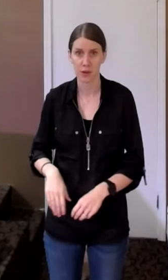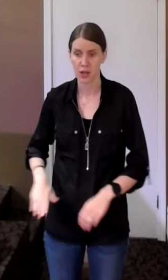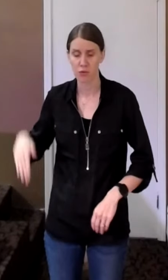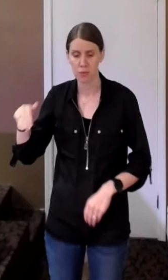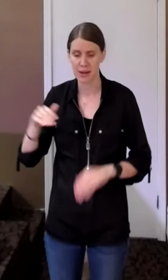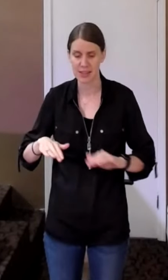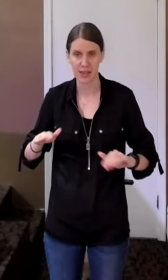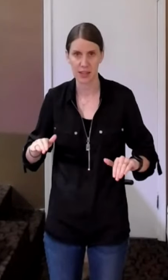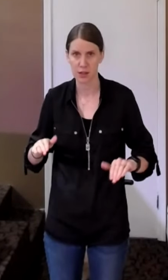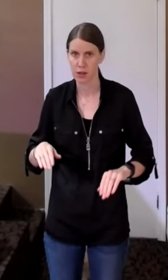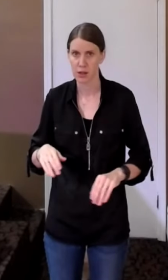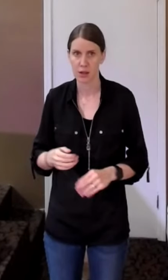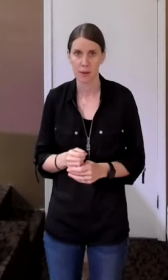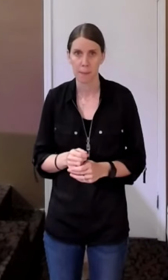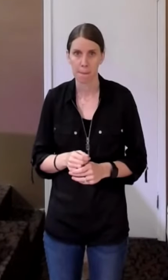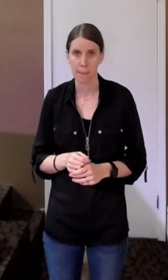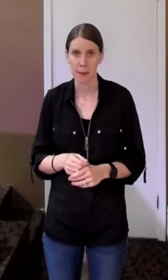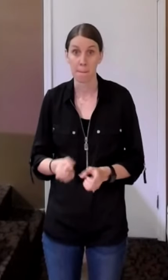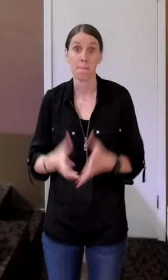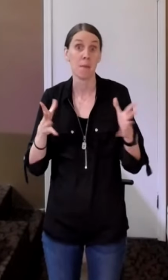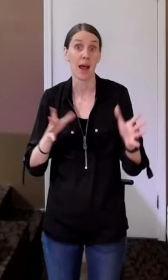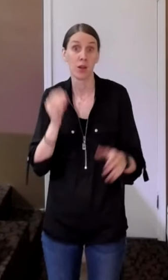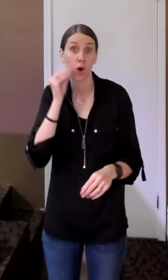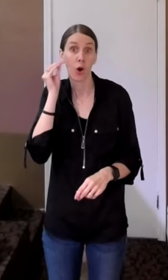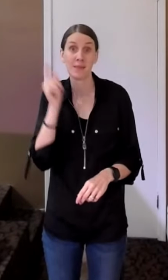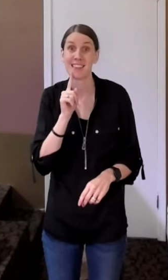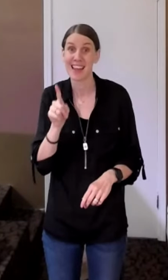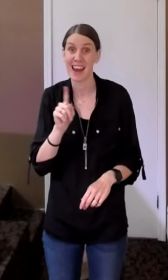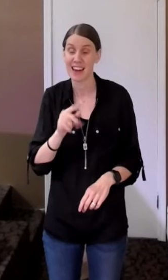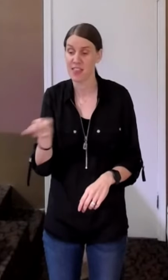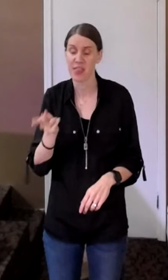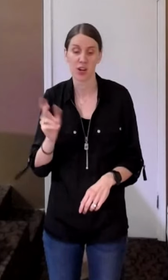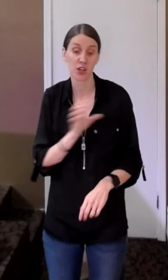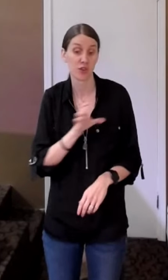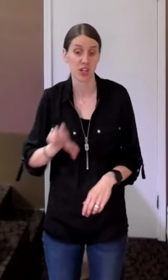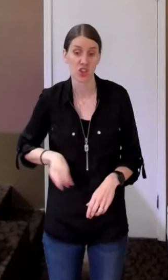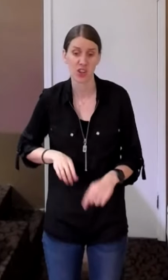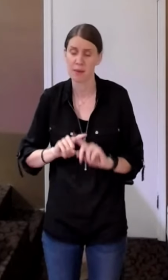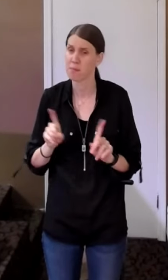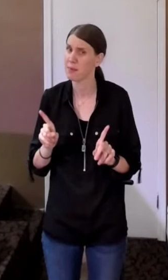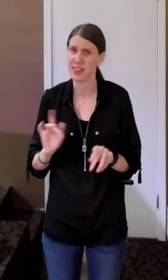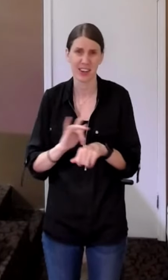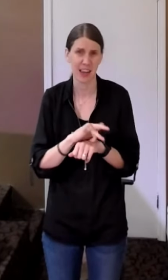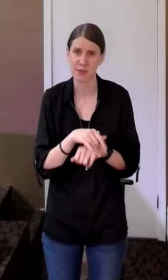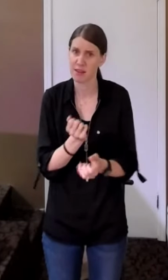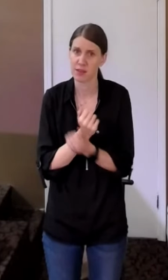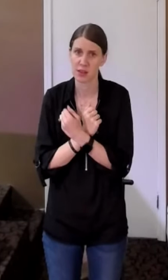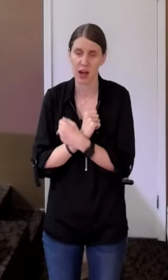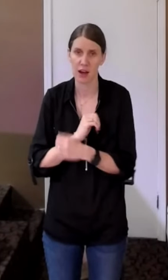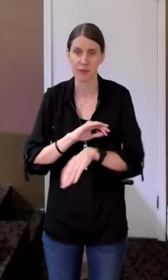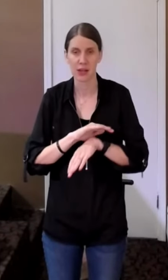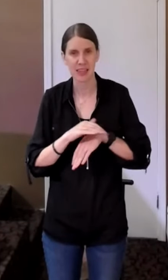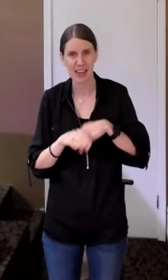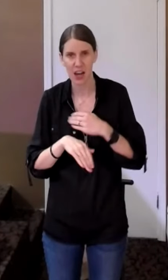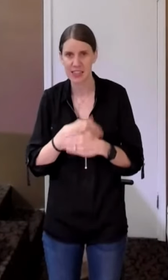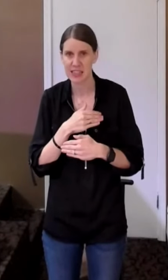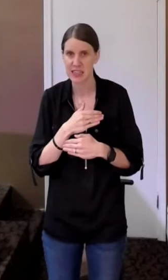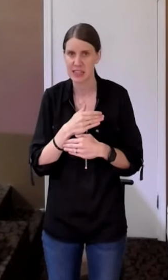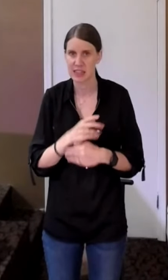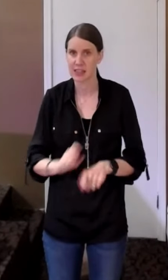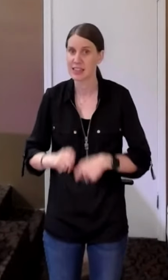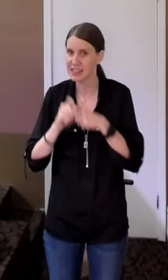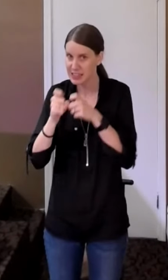things. Many of those homes, they call themselves Christians, but they're empty of love. They're empty of kindness and of